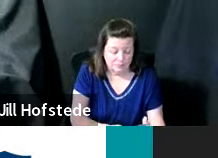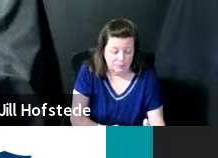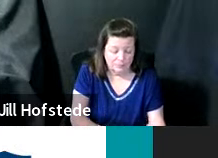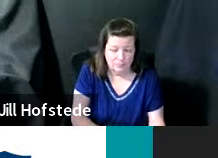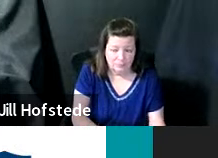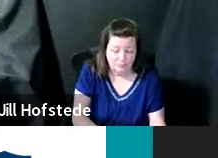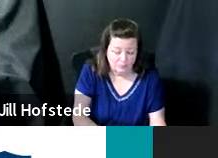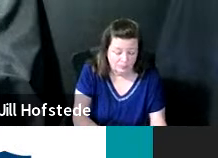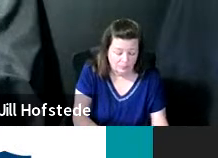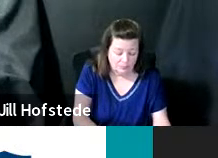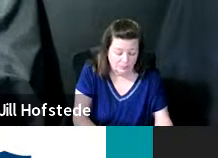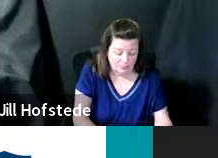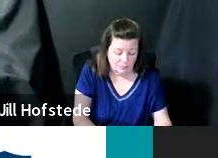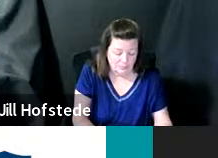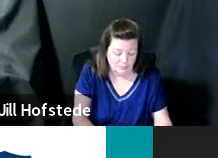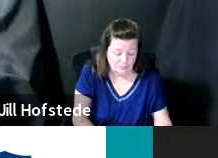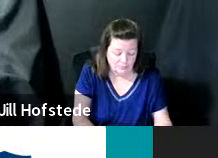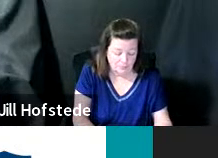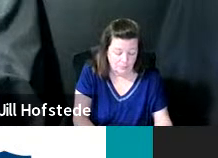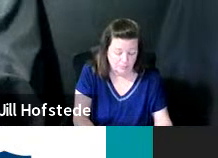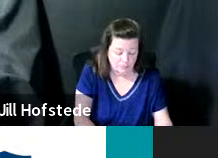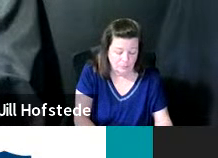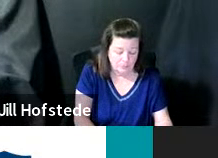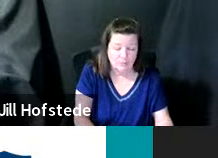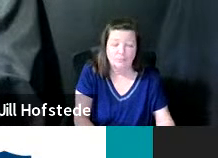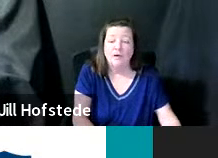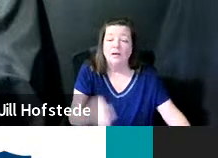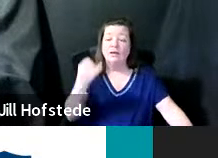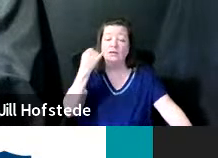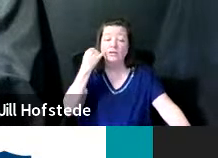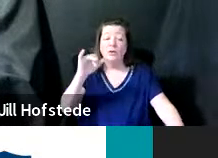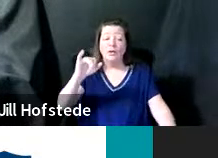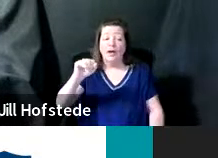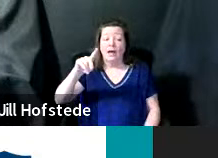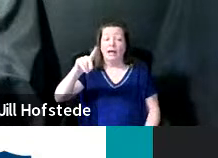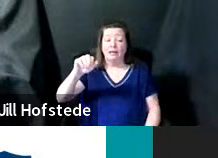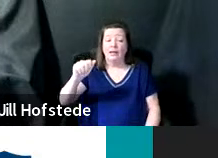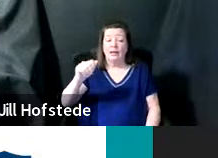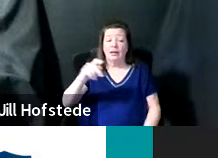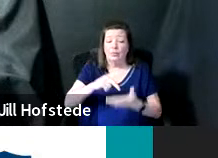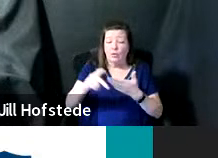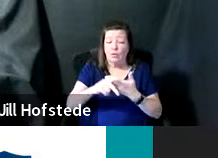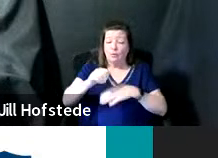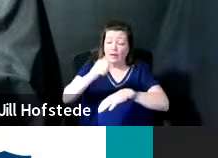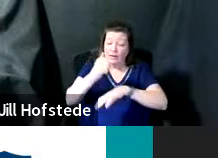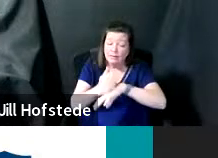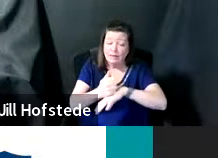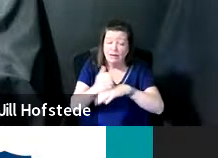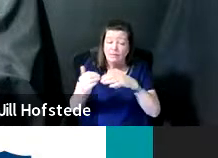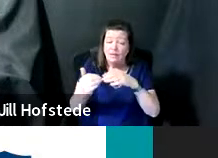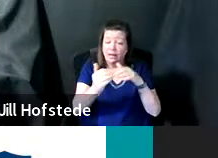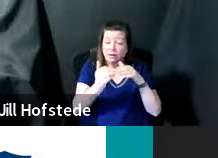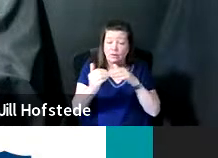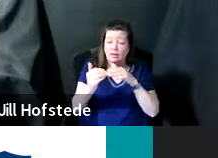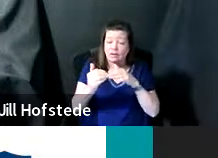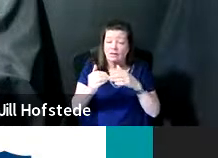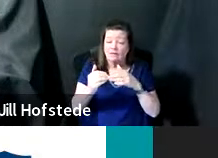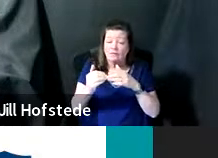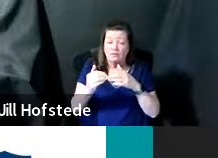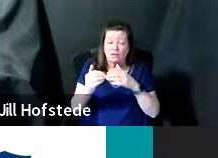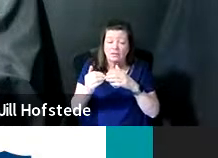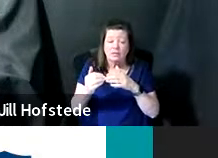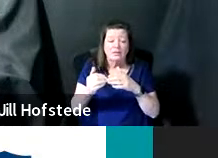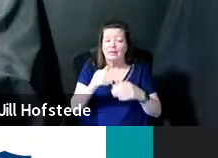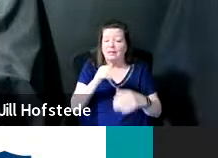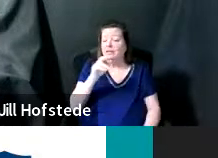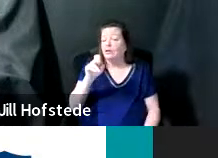Thank you. So the IBR program has set up the following equity objectives. These are not urban